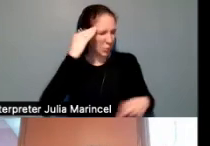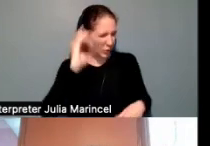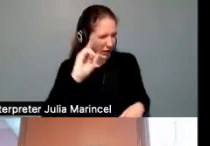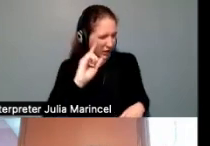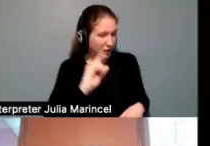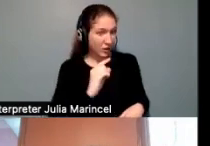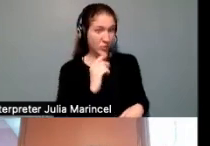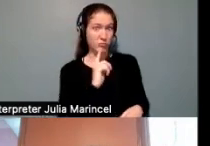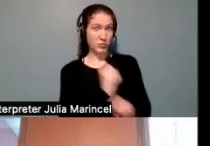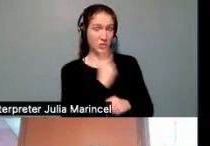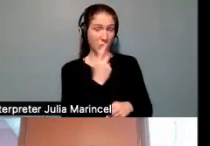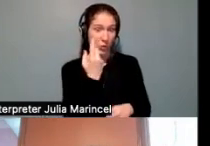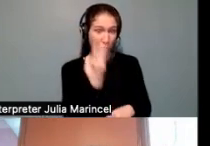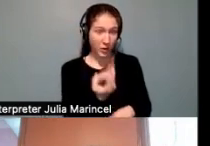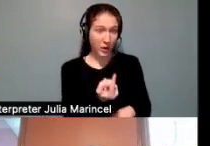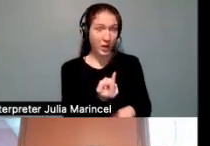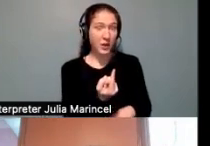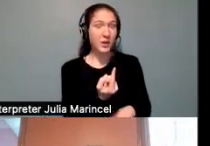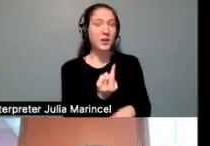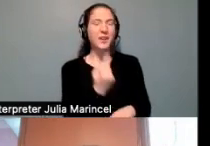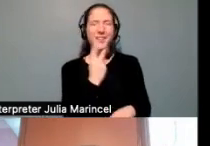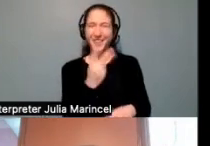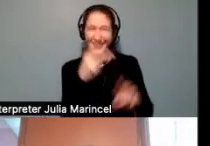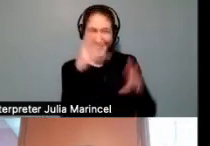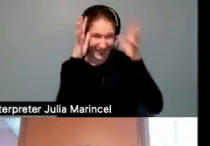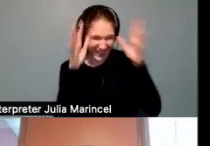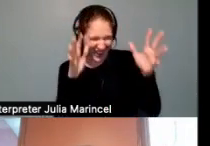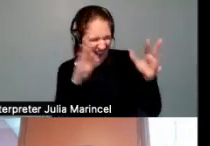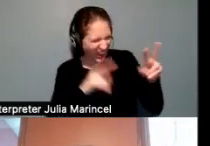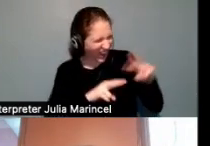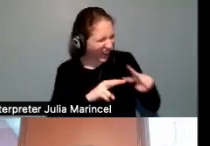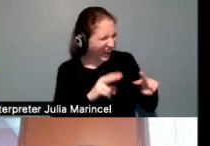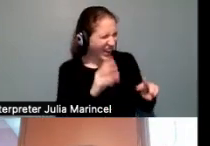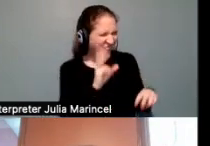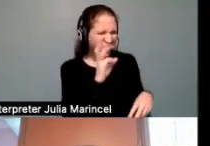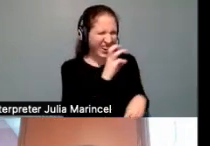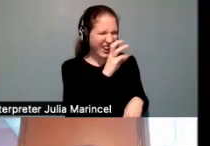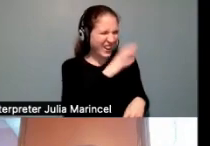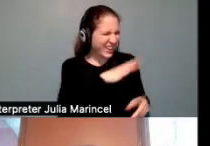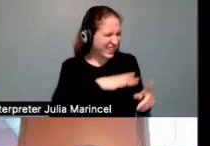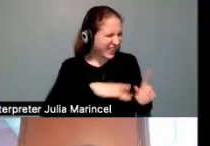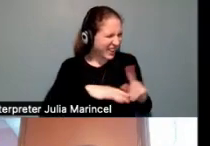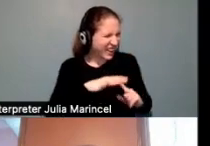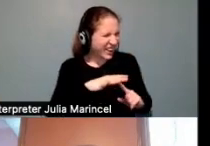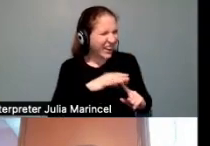and I really wanted to paint it. So that's what that's based off of. Yeah, that's neat.